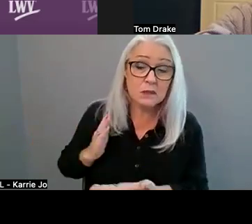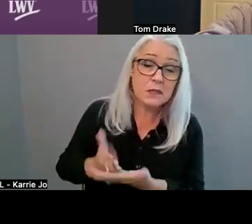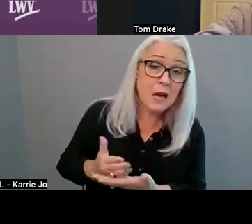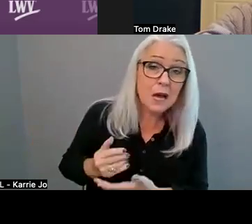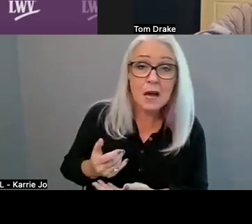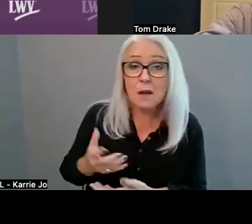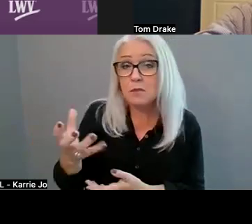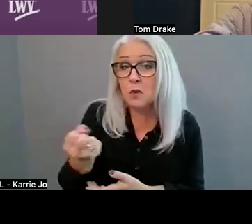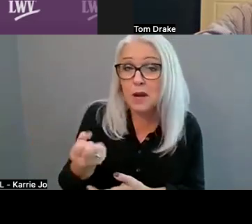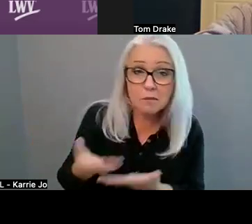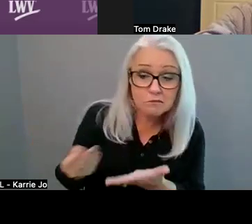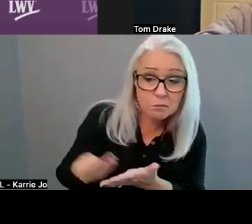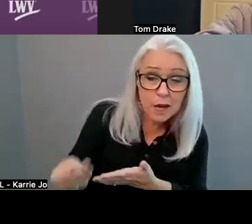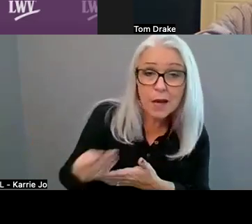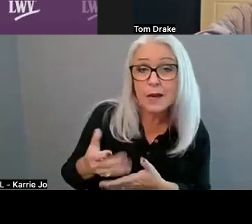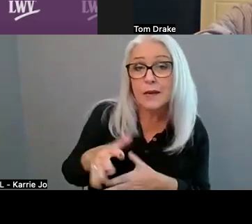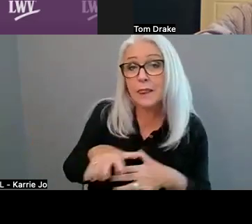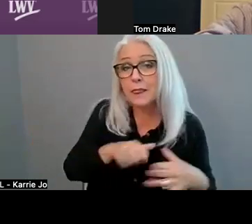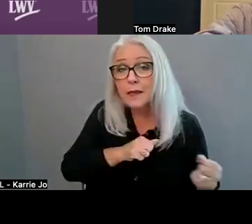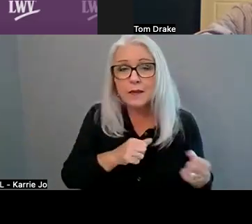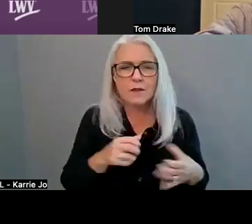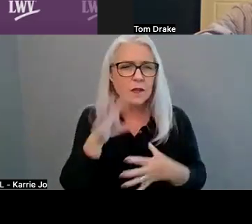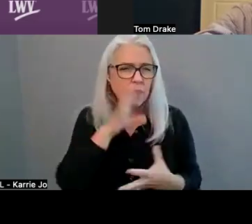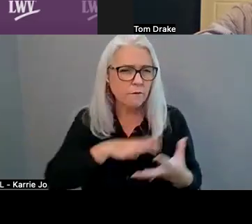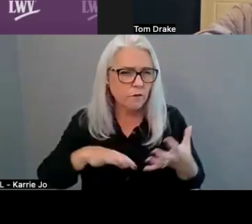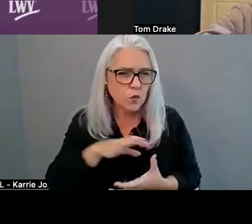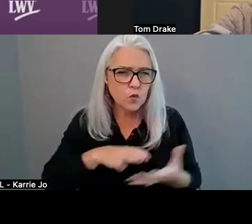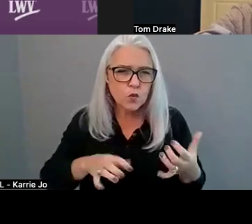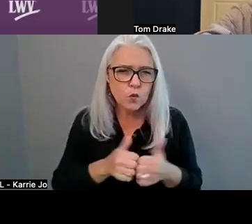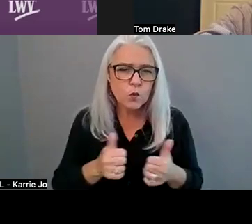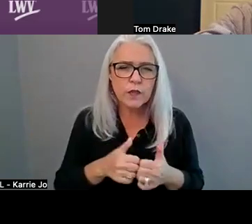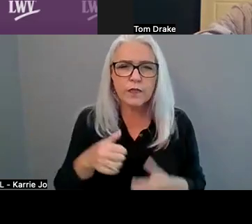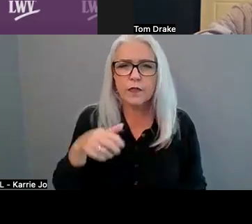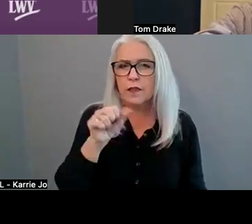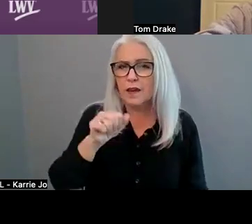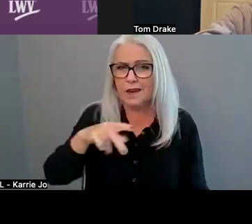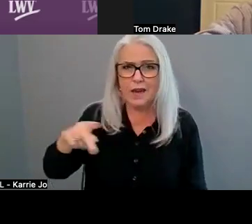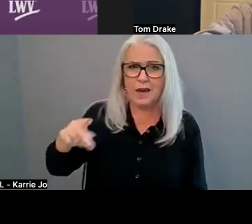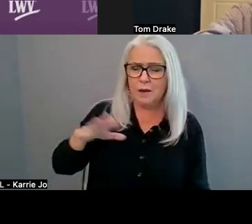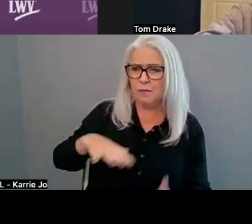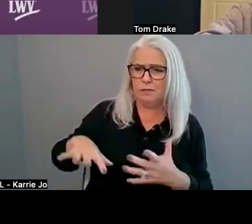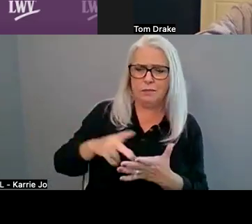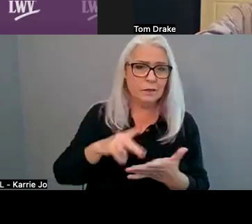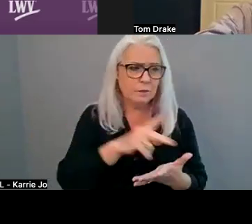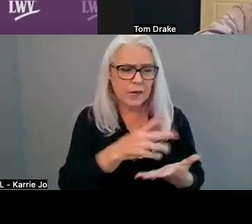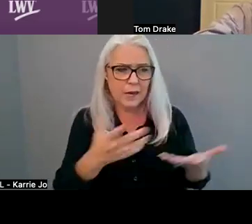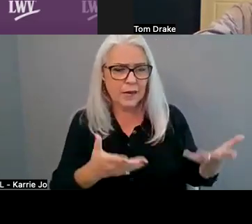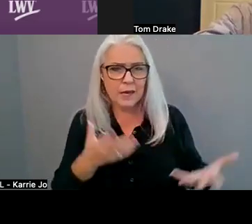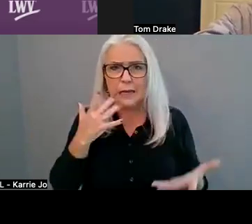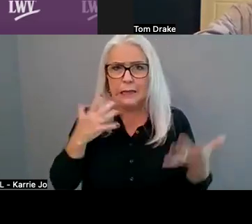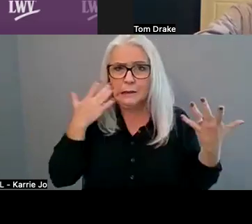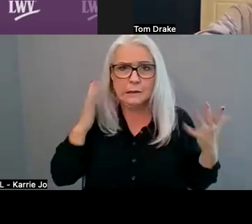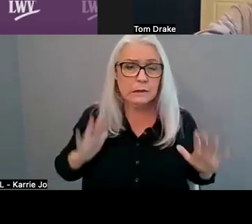and then leave. And the confusion between the app and just the pay stations has led to their